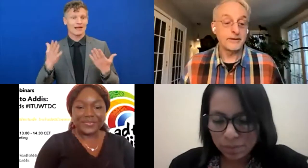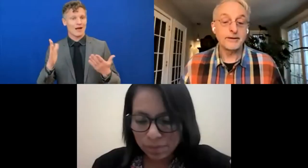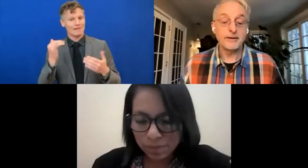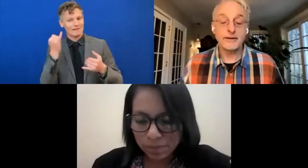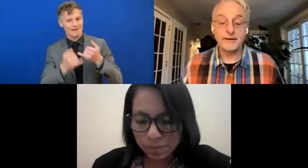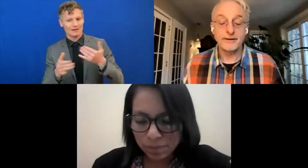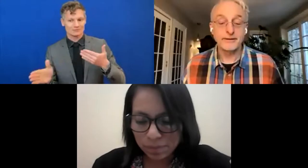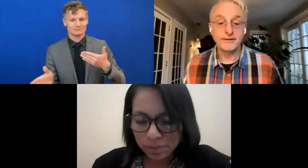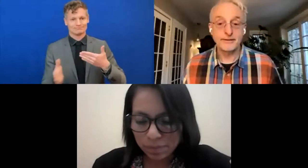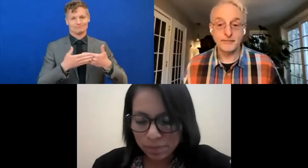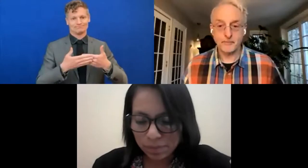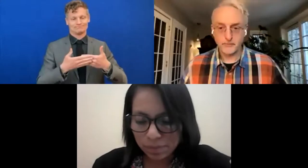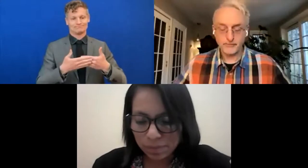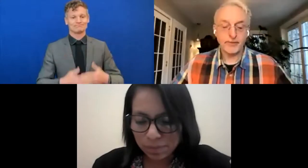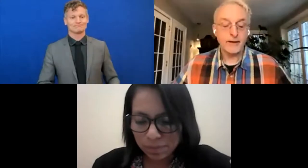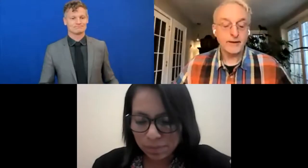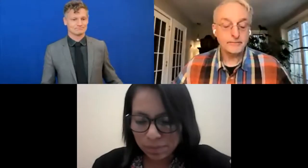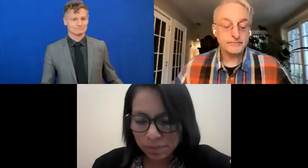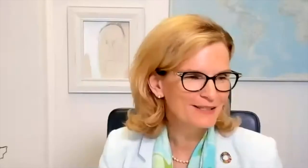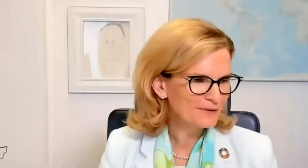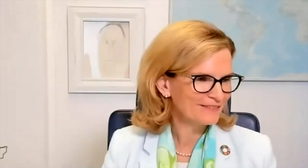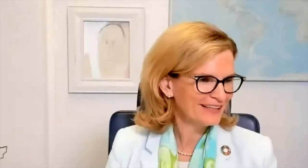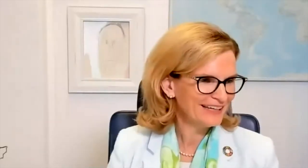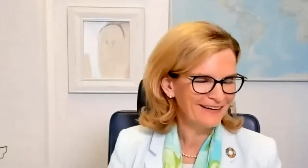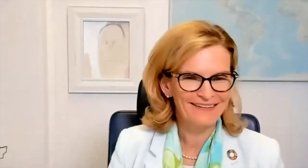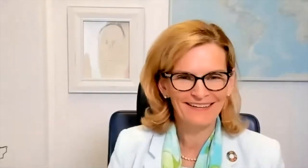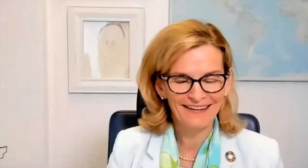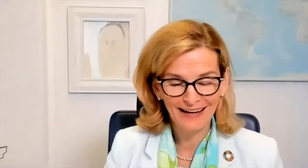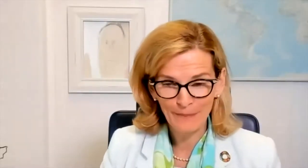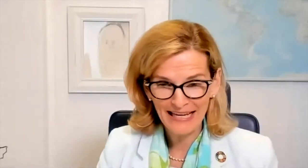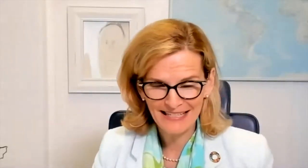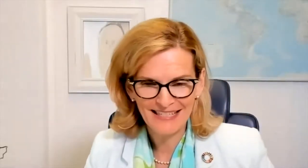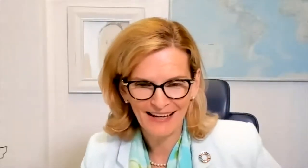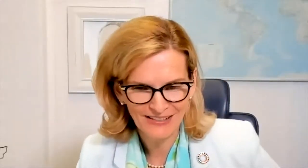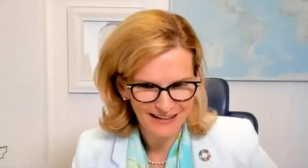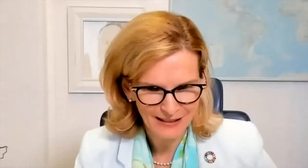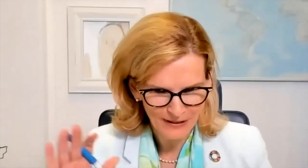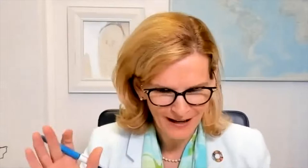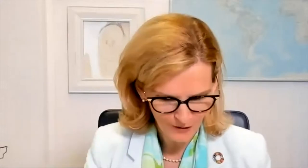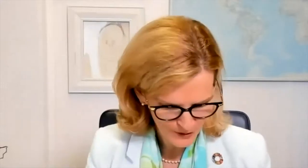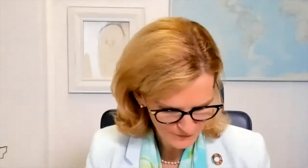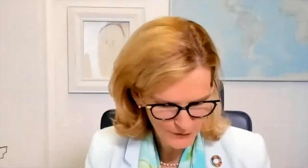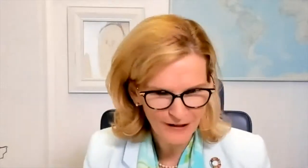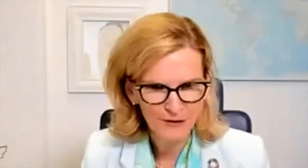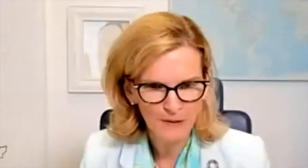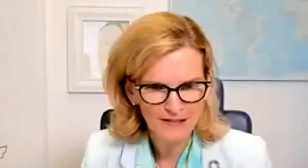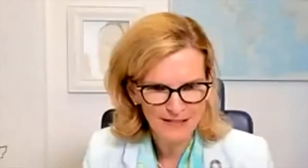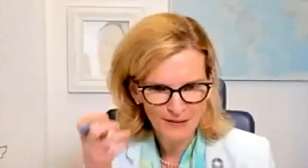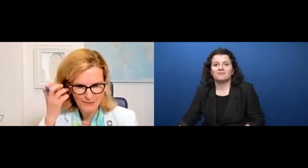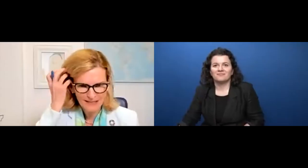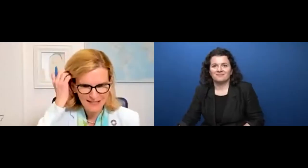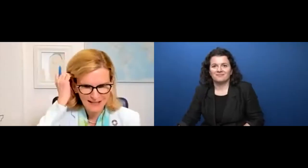Thank you, David. And thank you, everyone. This has been really an amazing session. I think we had almost 400